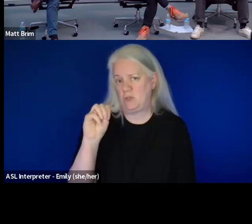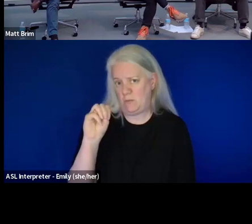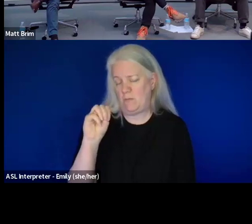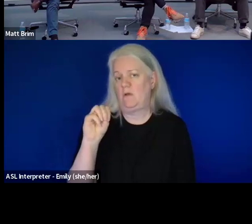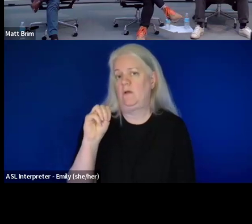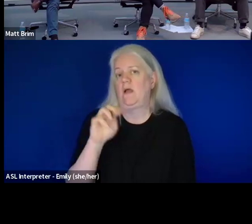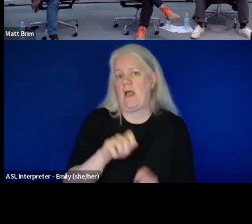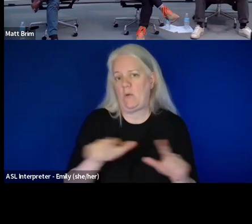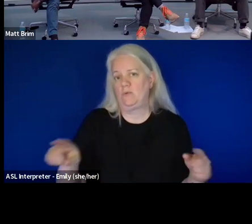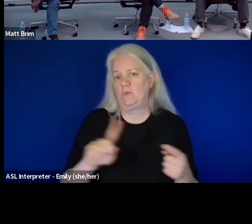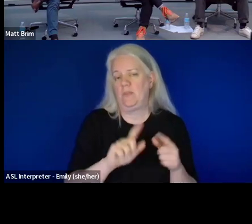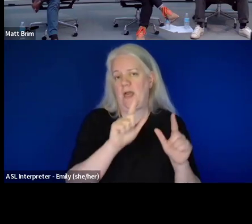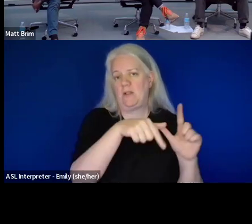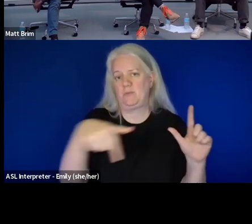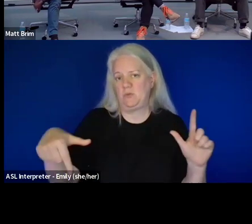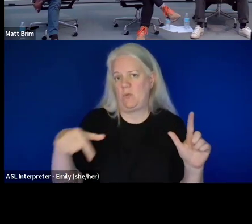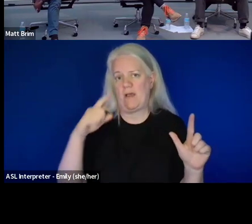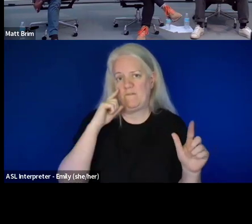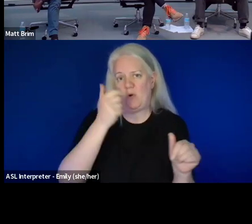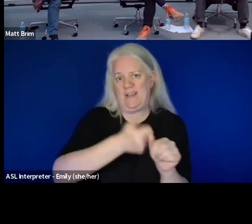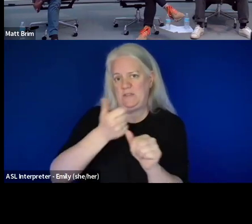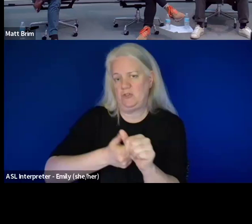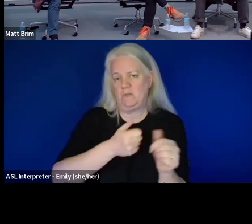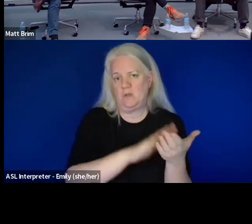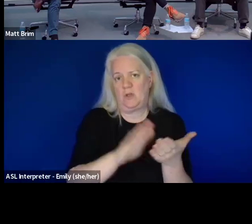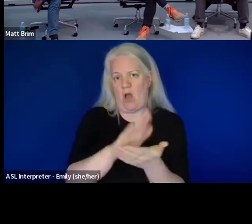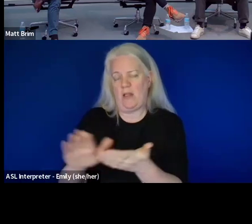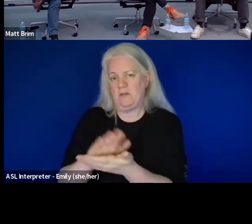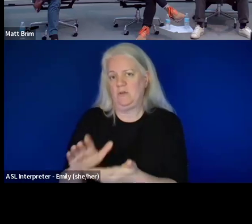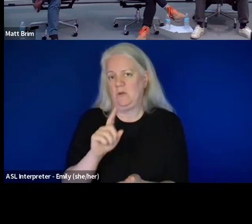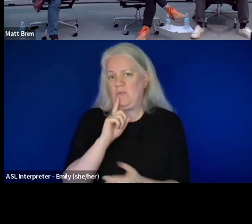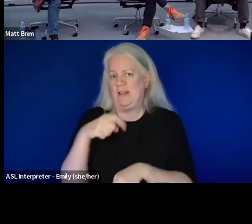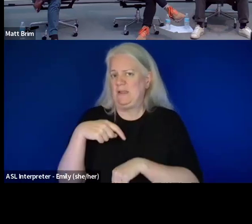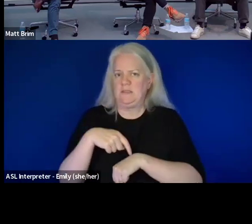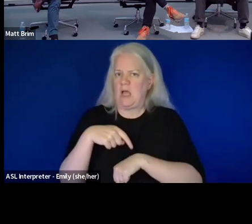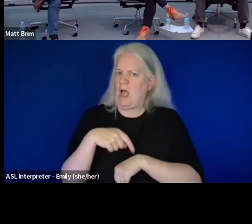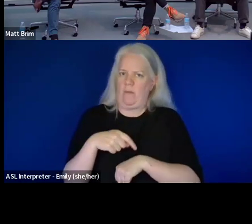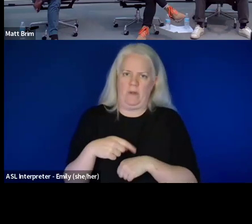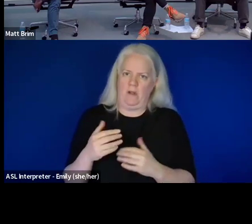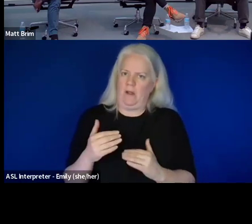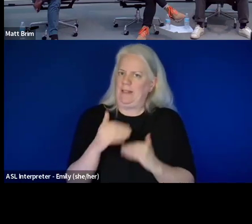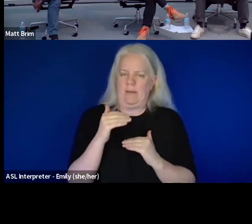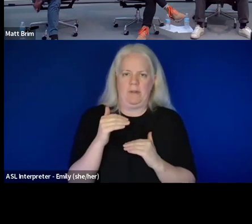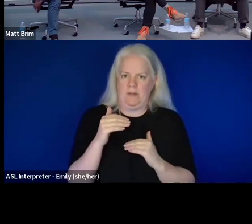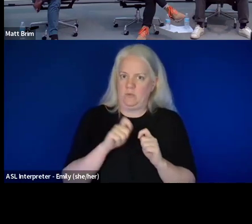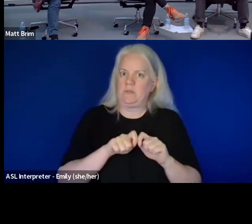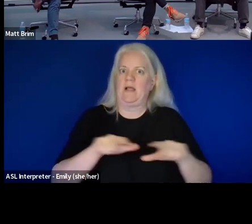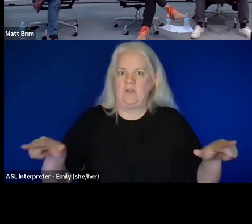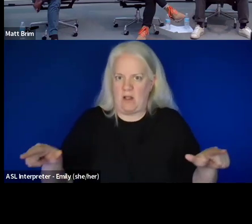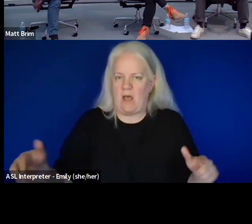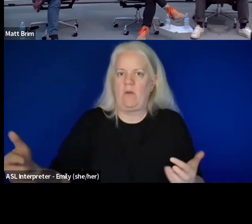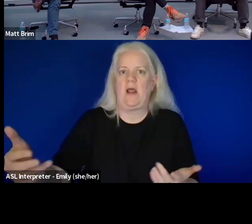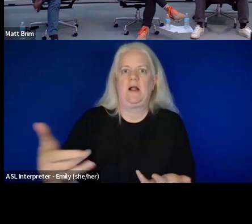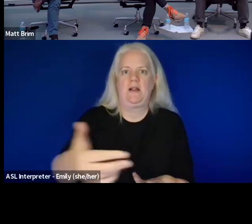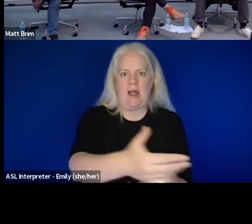consortium. It was a limited amount of time that they had to actually get it out to the students and back. So subsequent